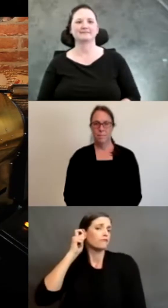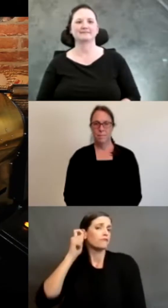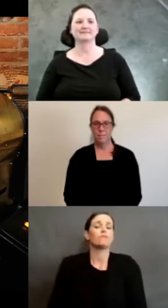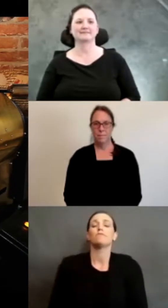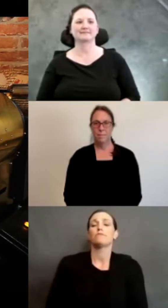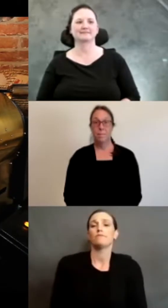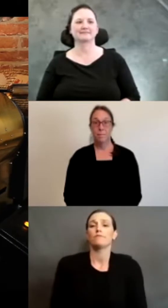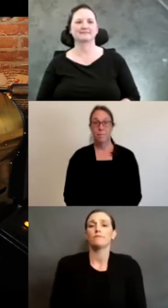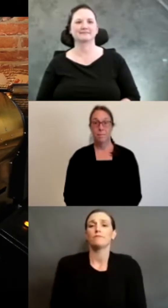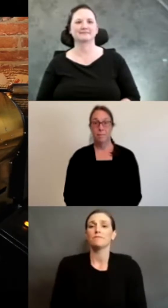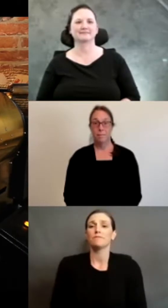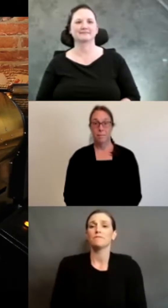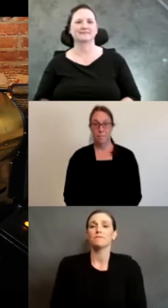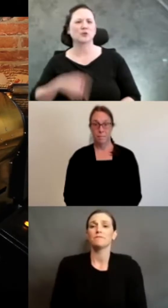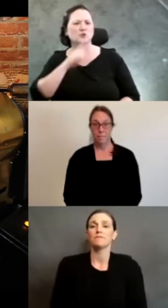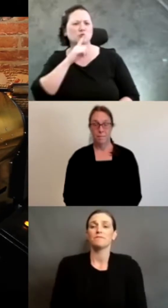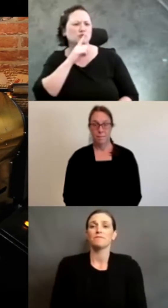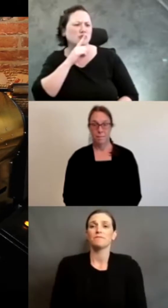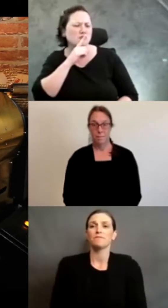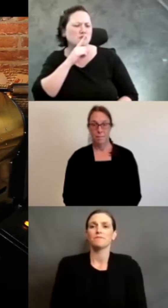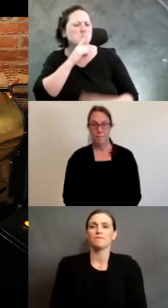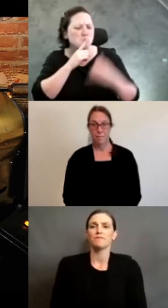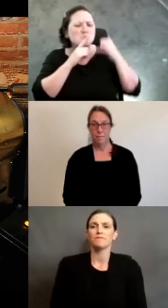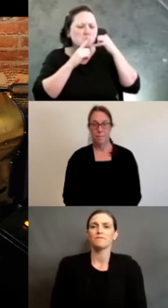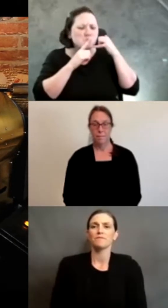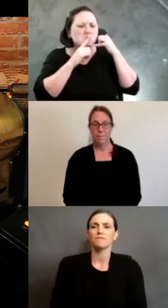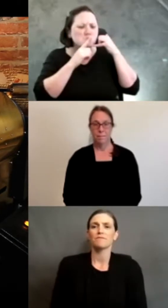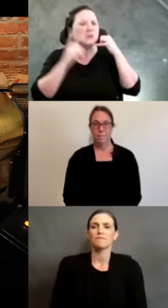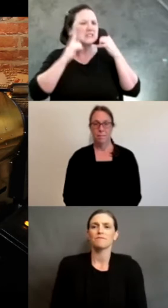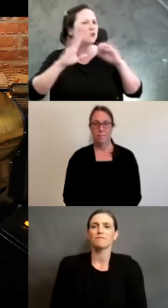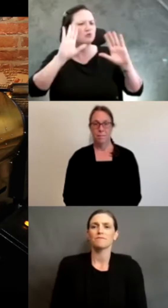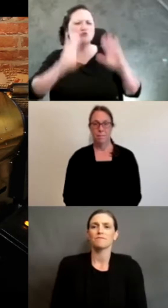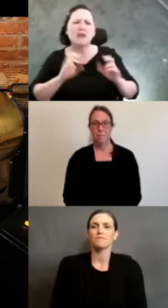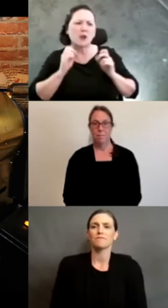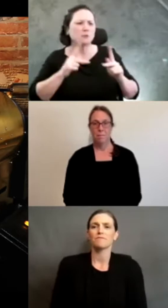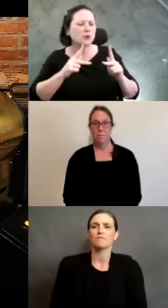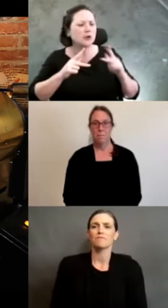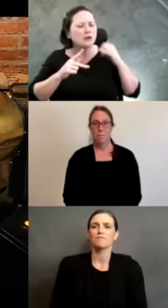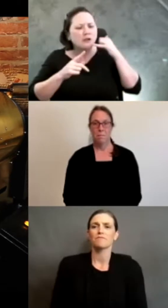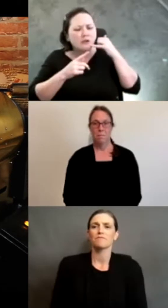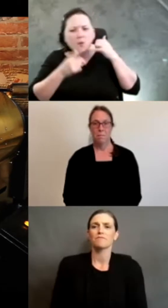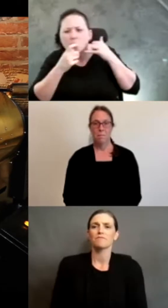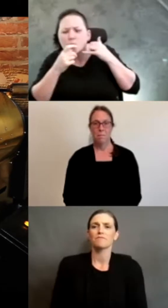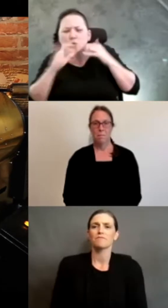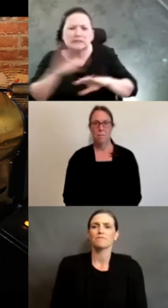don't see why not. That sounds like a great opportunity. What's the singer's name?